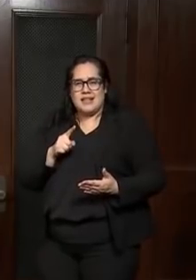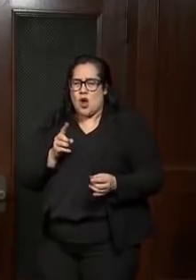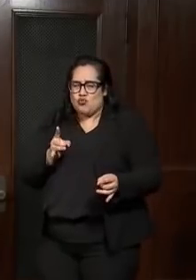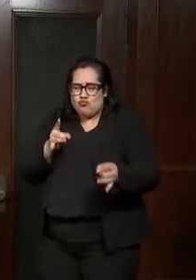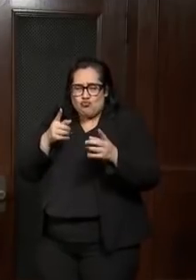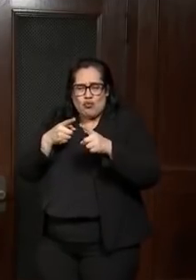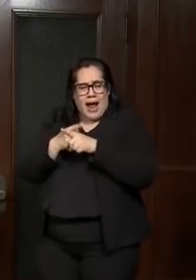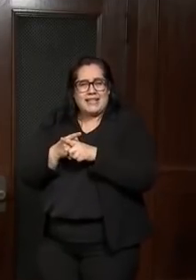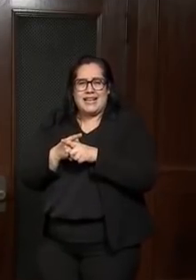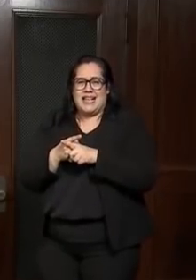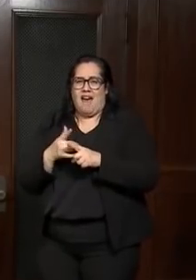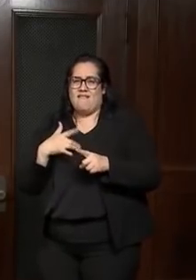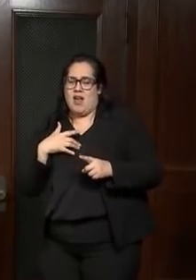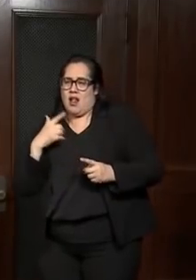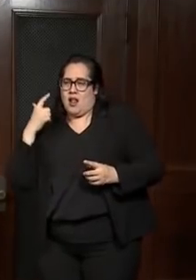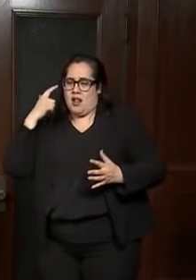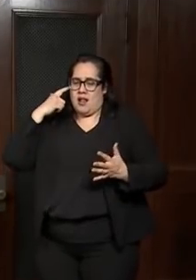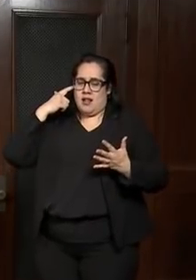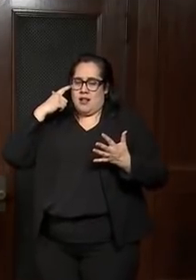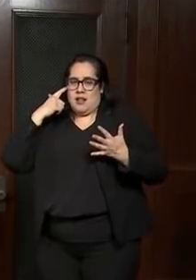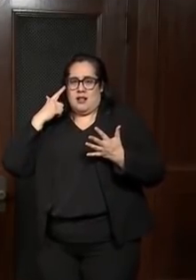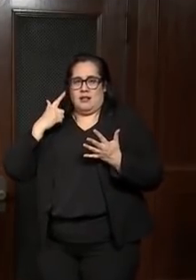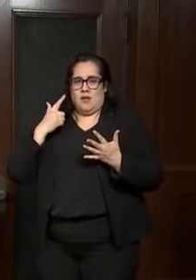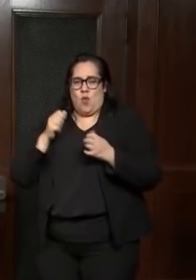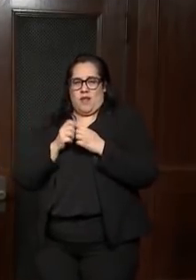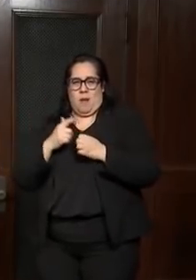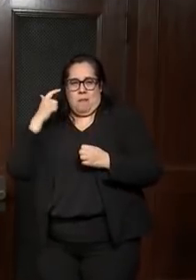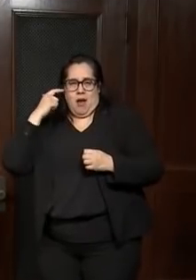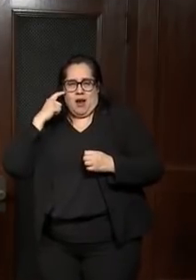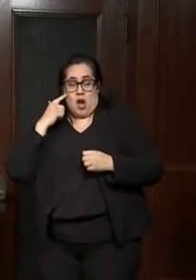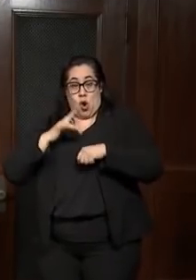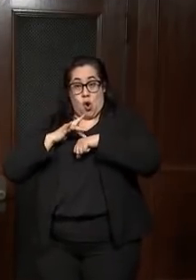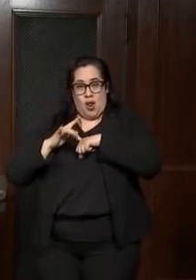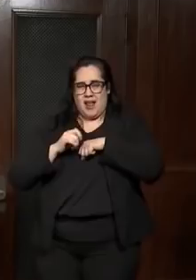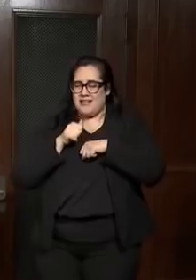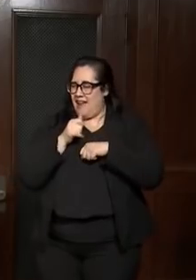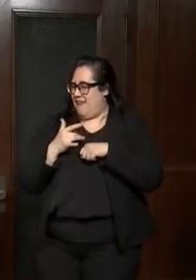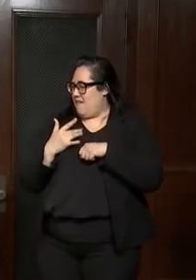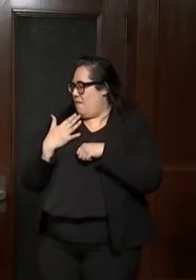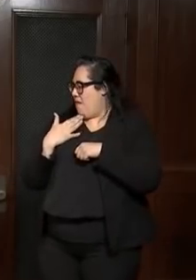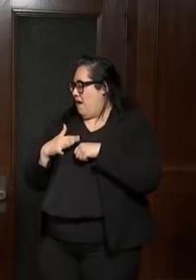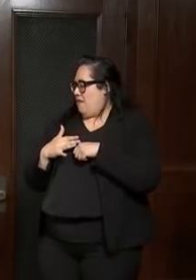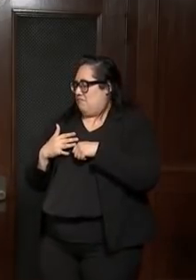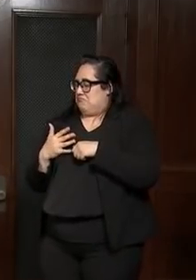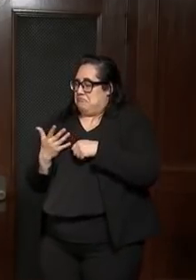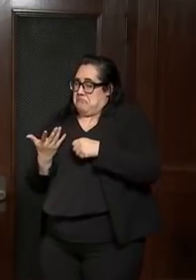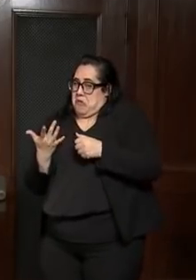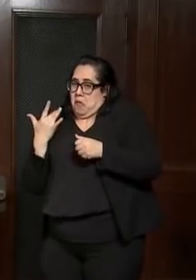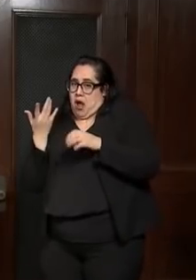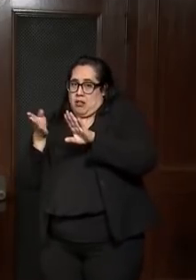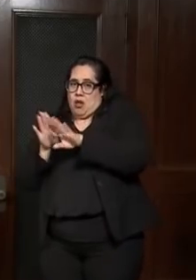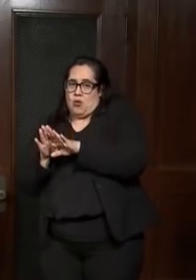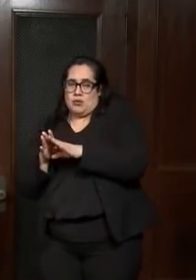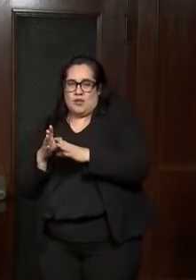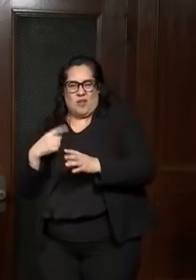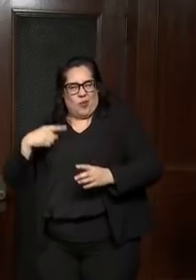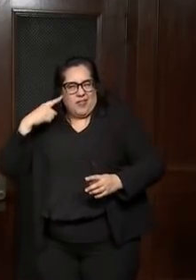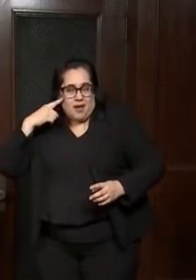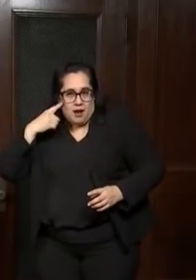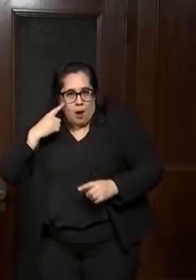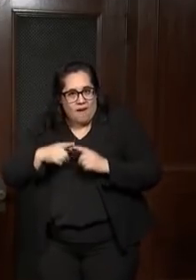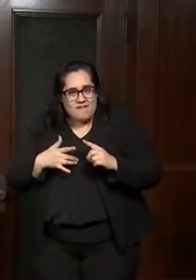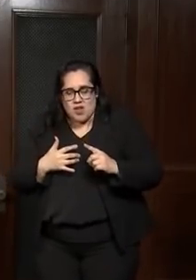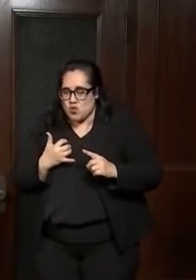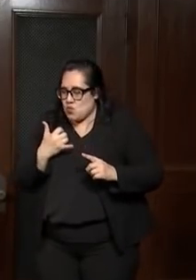crisis that plays tricks with our head, right? Early on, it doesn't feel very bad. Why would we close things down? As I said, when it still